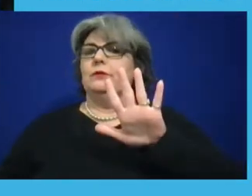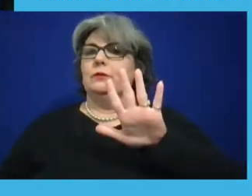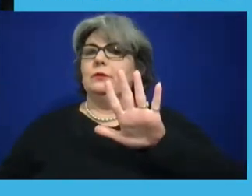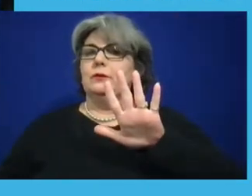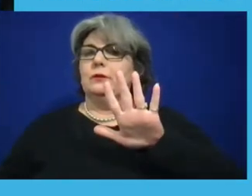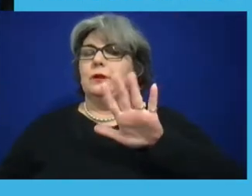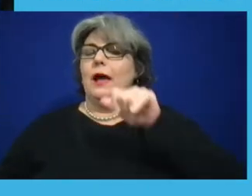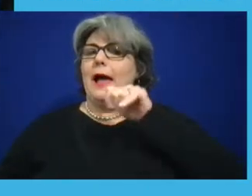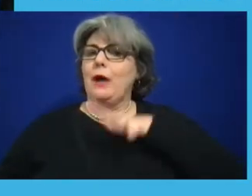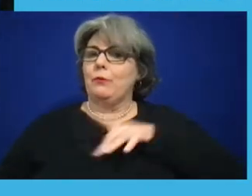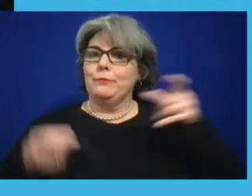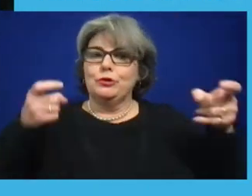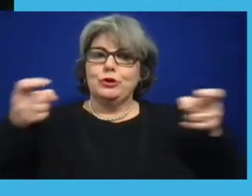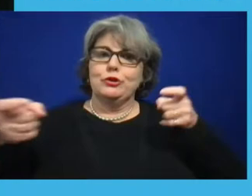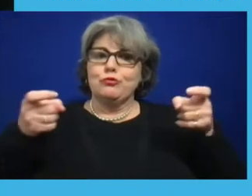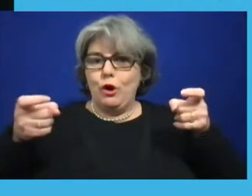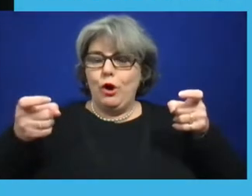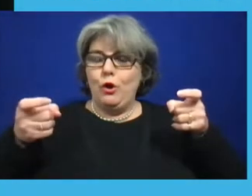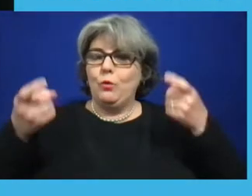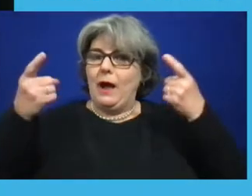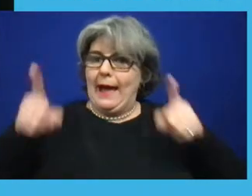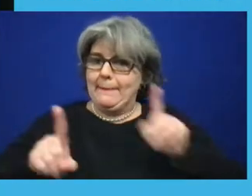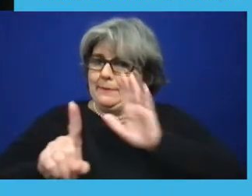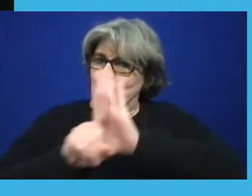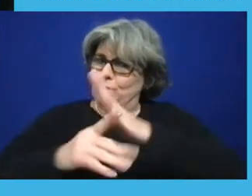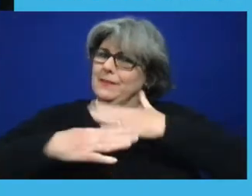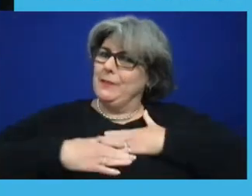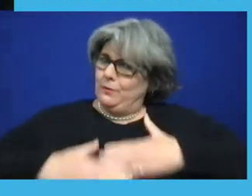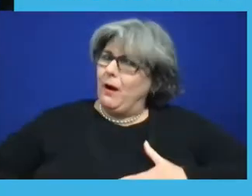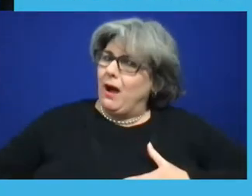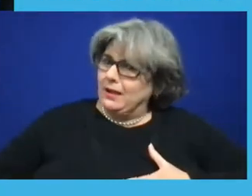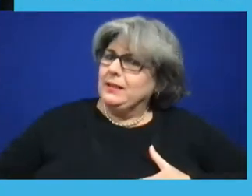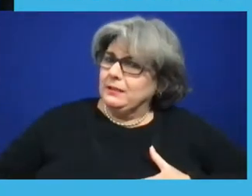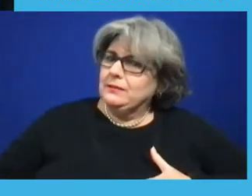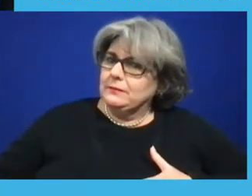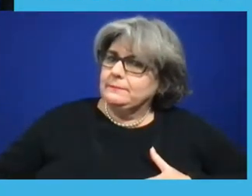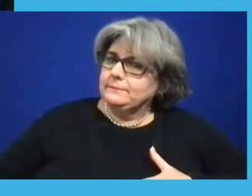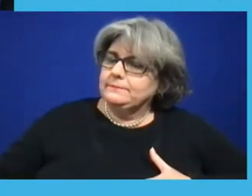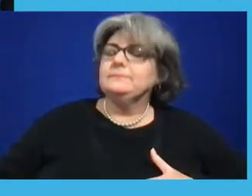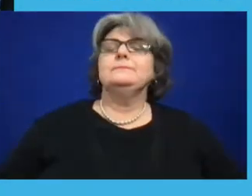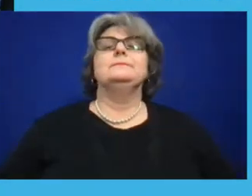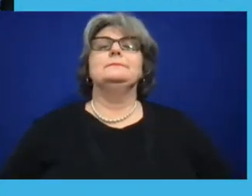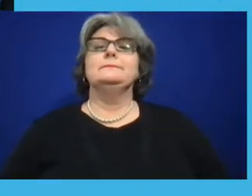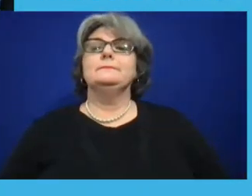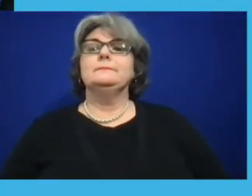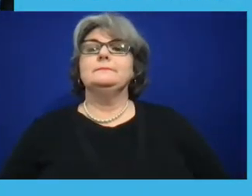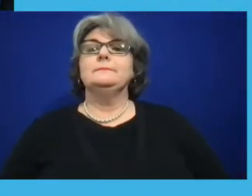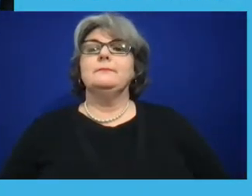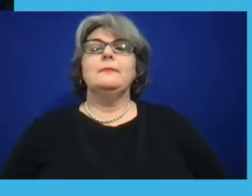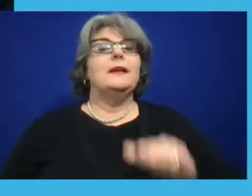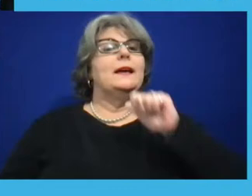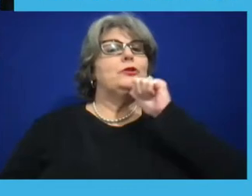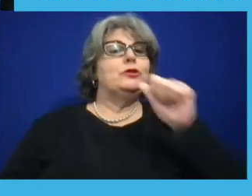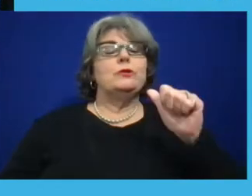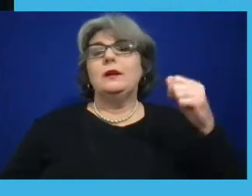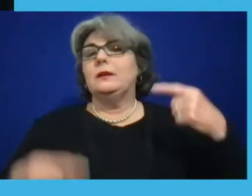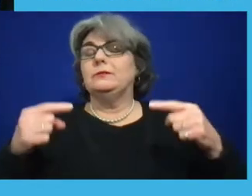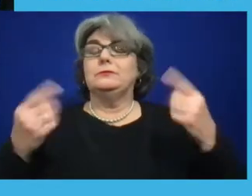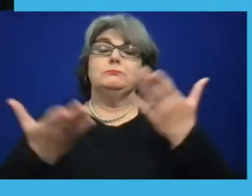But we should all agree that women everywhere should be able to control, have a say in what happens with their own bodies.